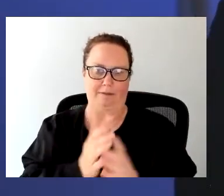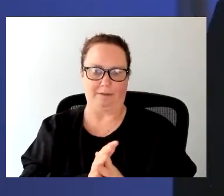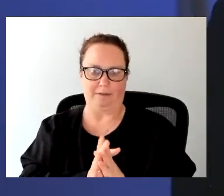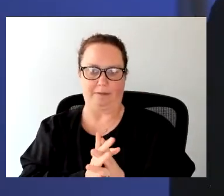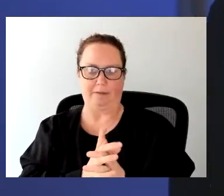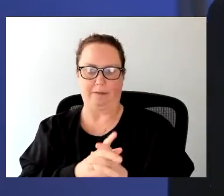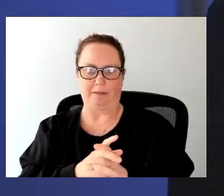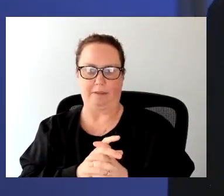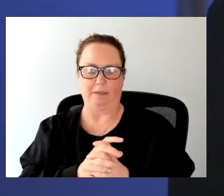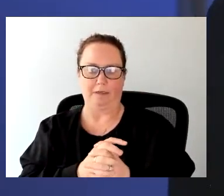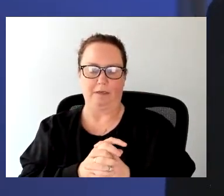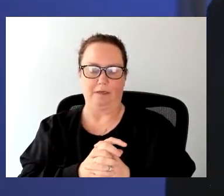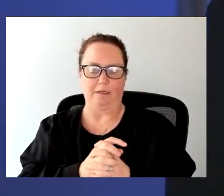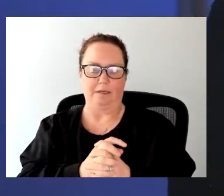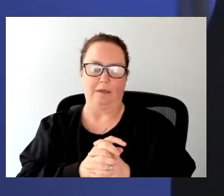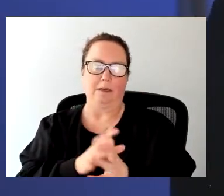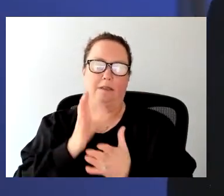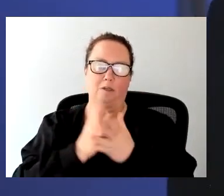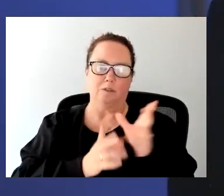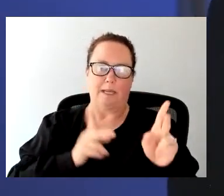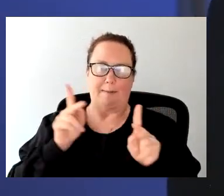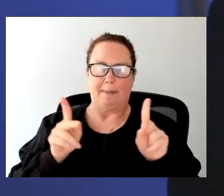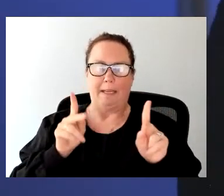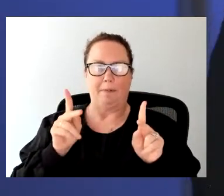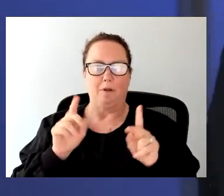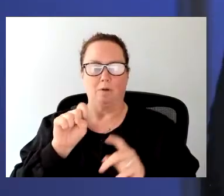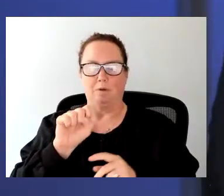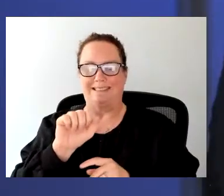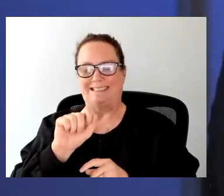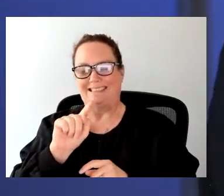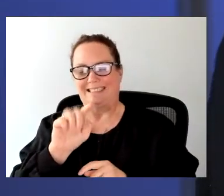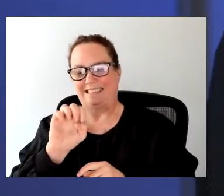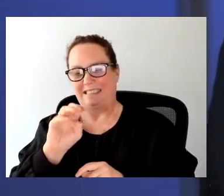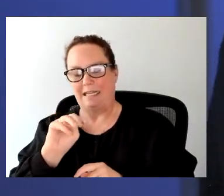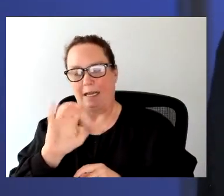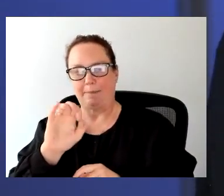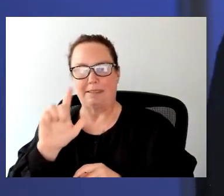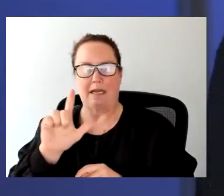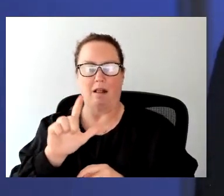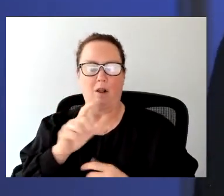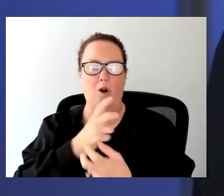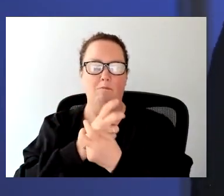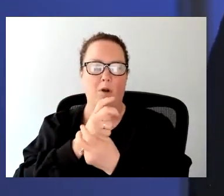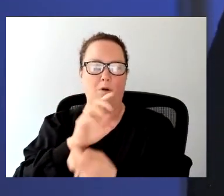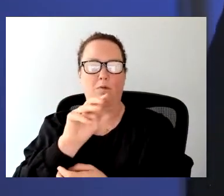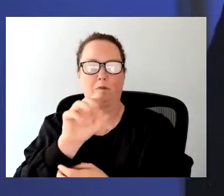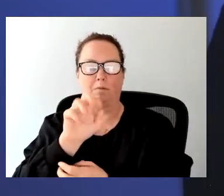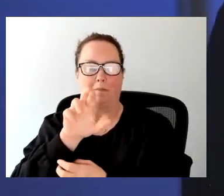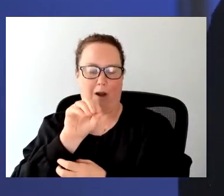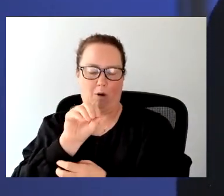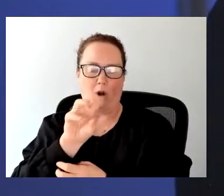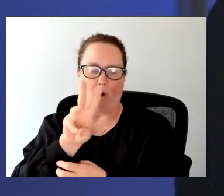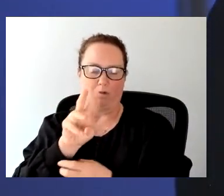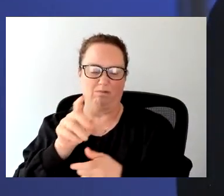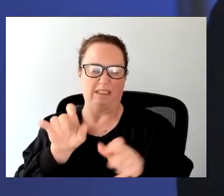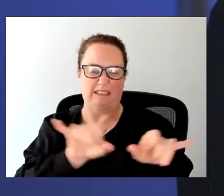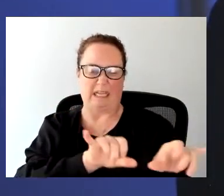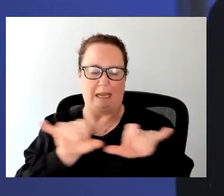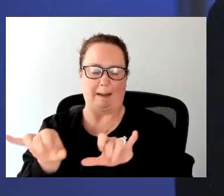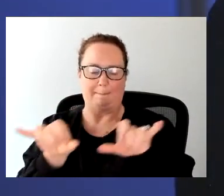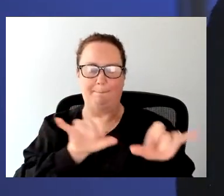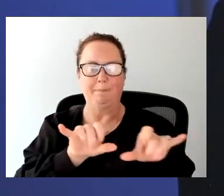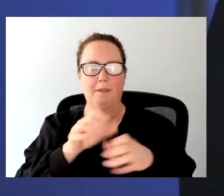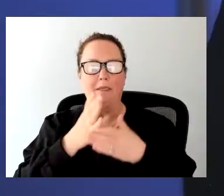There are some people where a stem cell transplant or a bone marrow transplant, same thing. There are some people where that